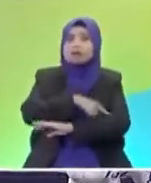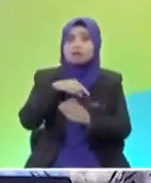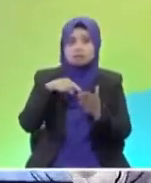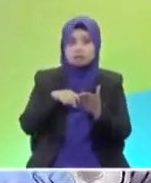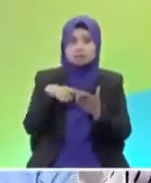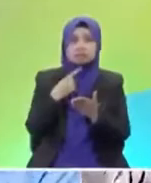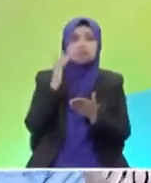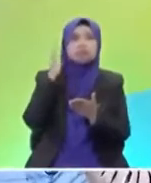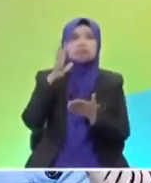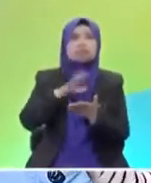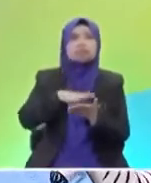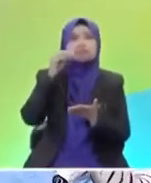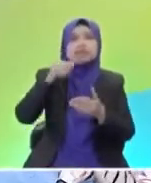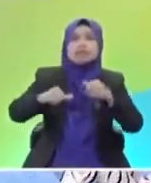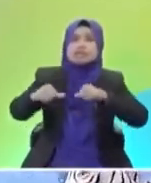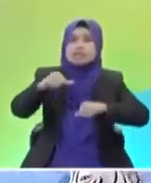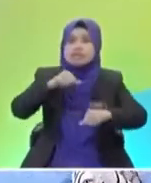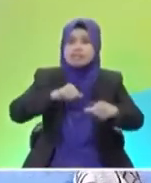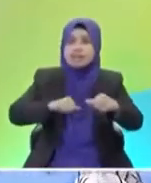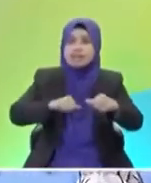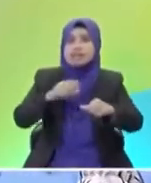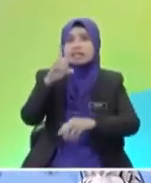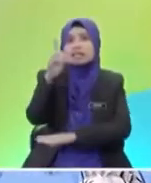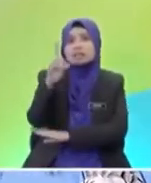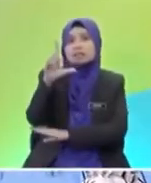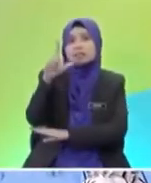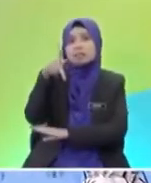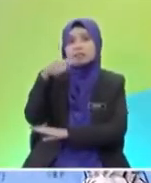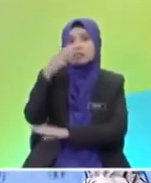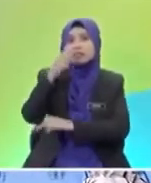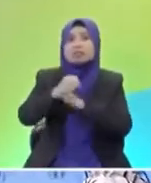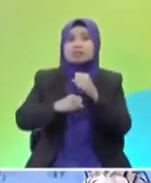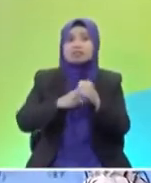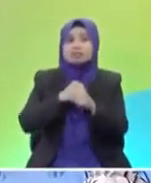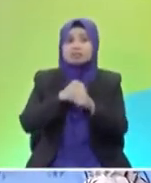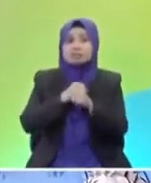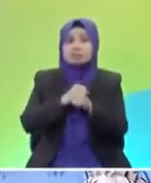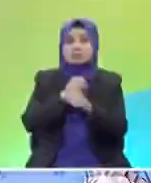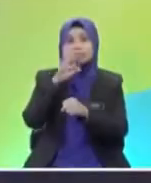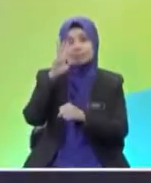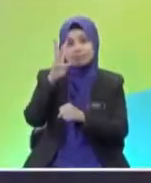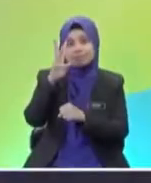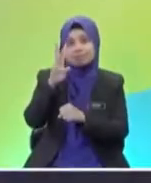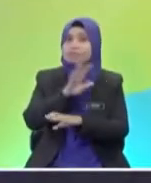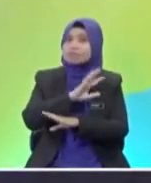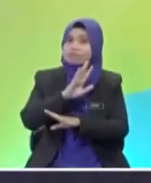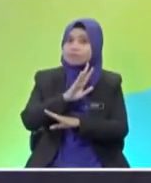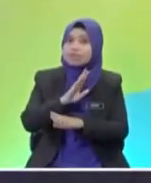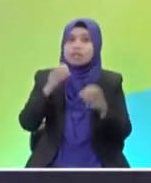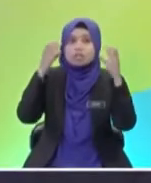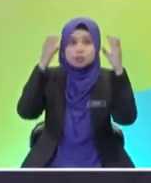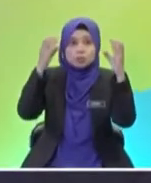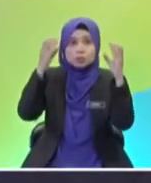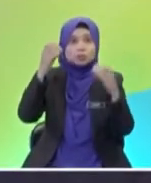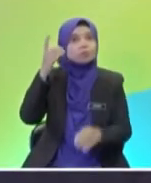be learning Science DLP for Year 6 together with Teacher Devi. Hi teacher, how are you teacher? Hi